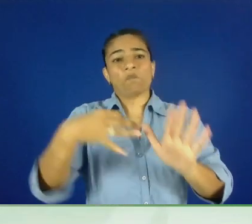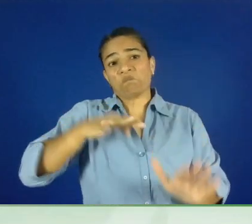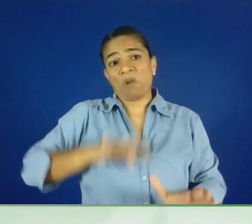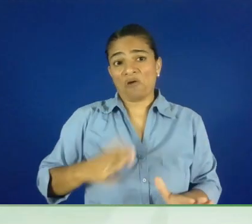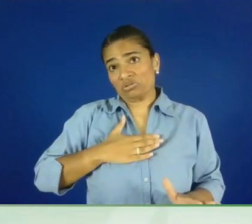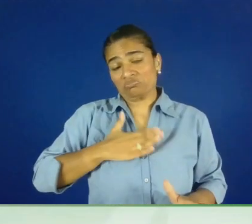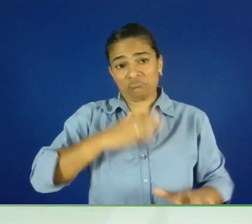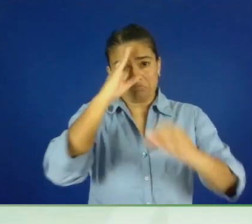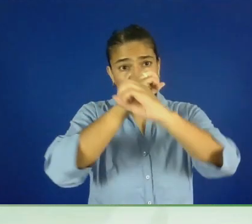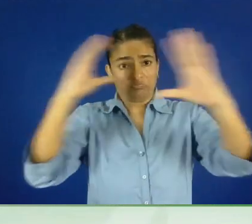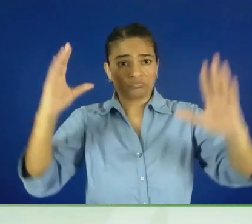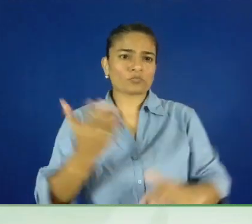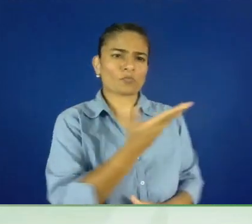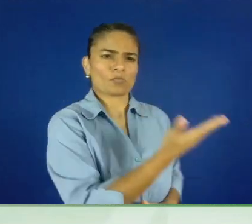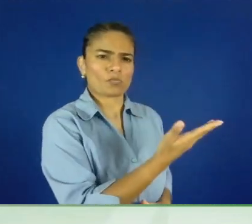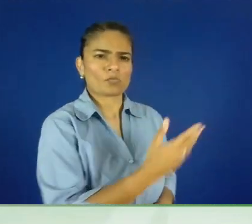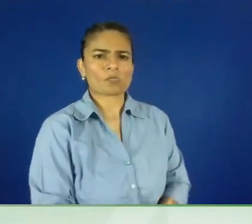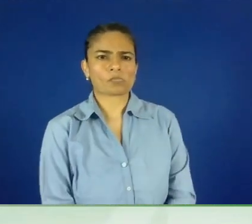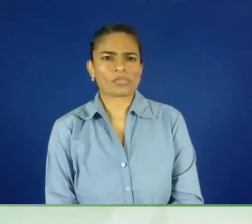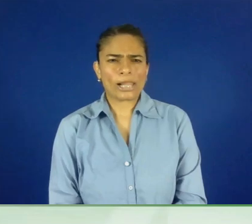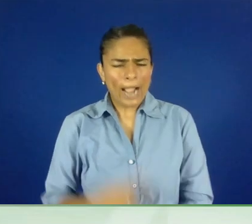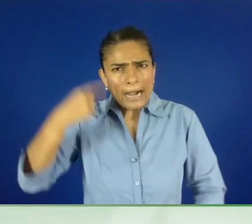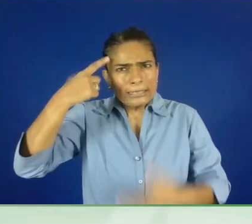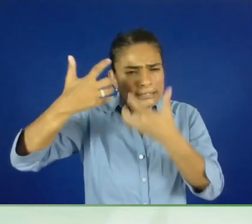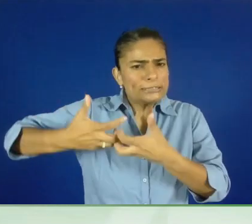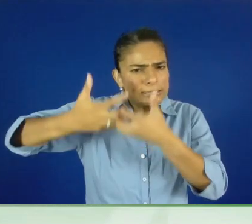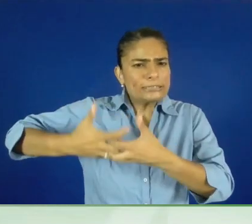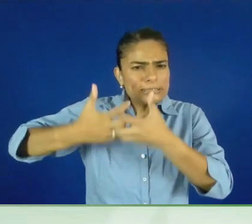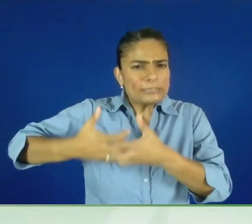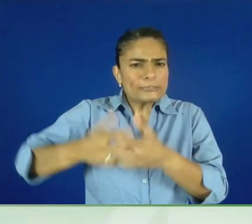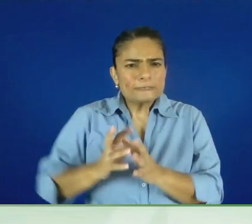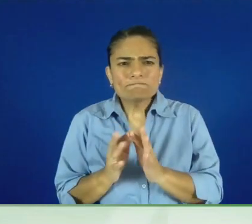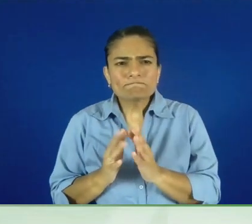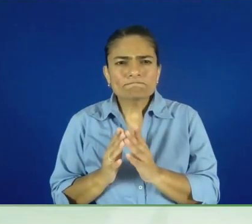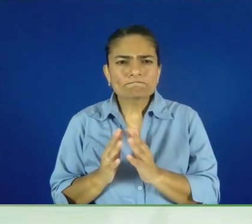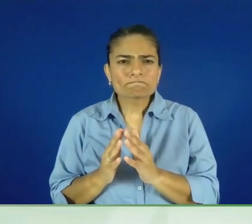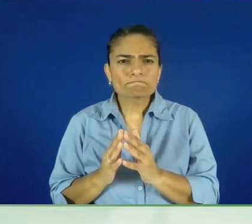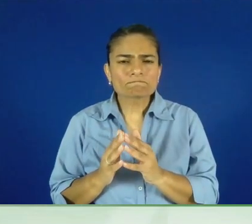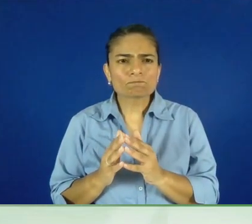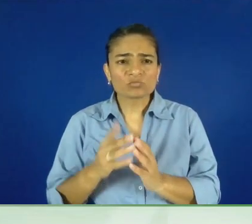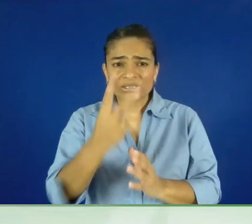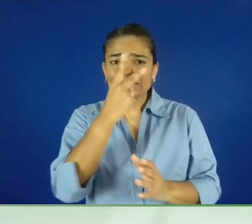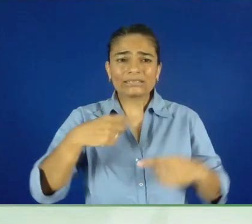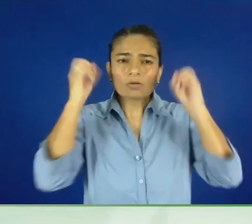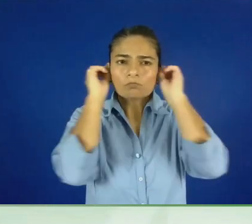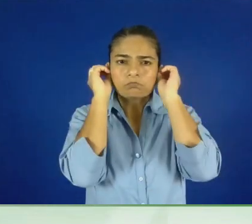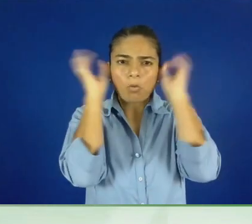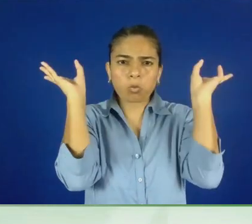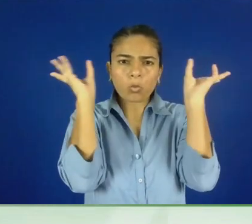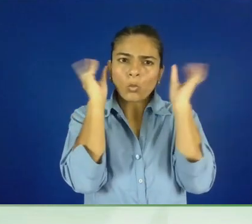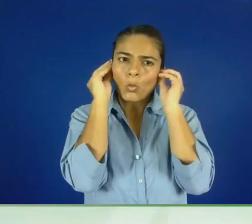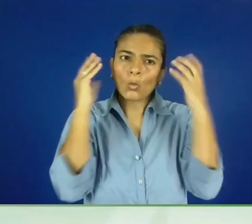trying to think hard about this. You can probably see the smoke coming out of my ears. it's this really interesting race between